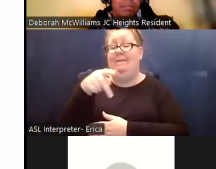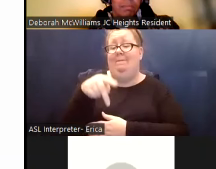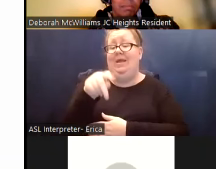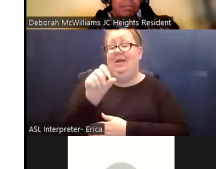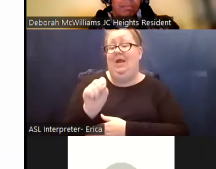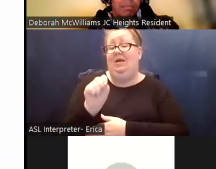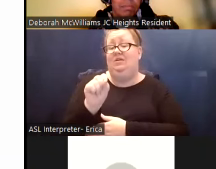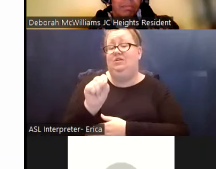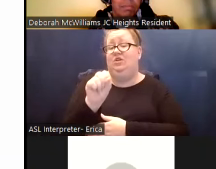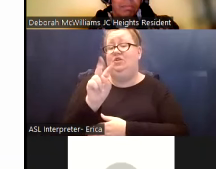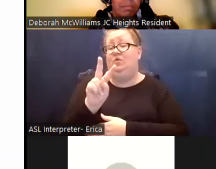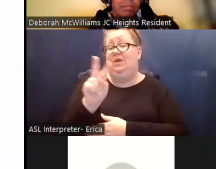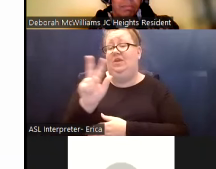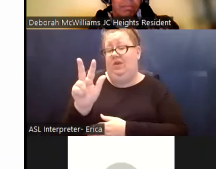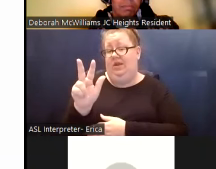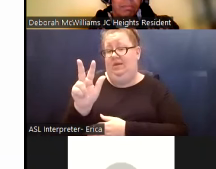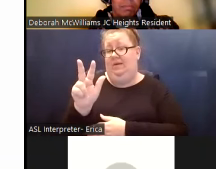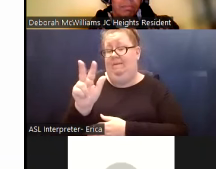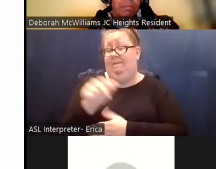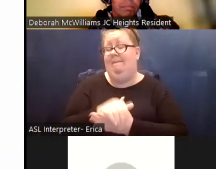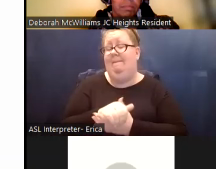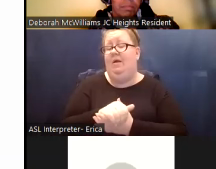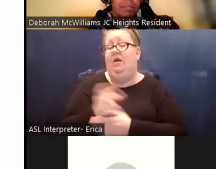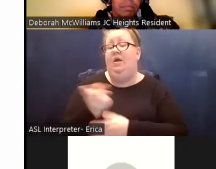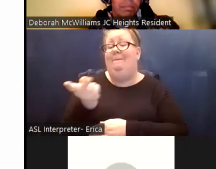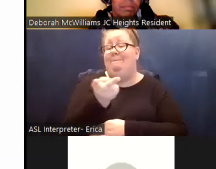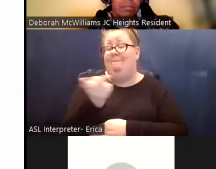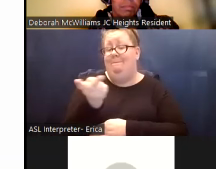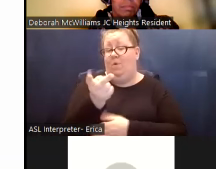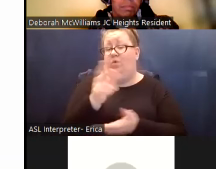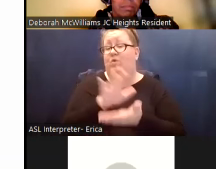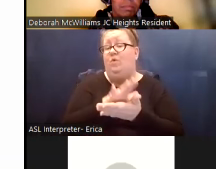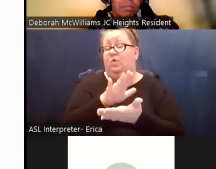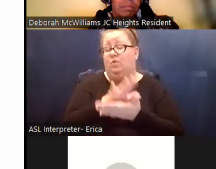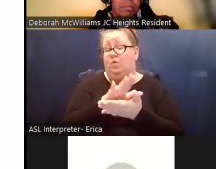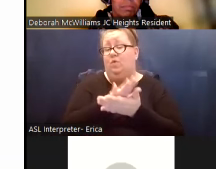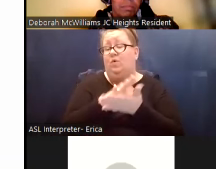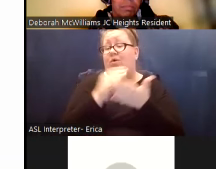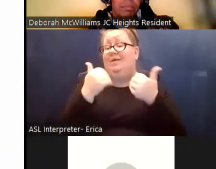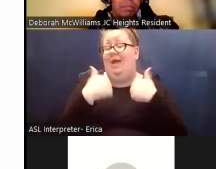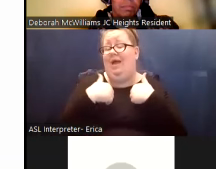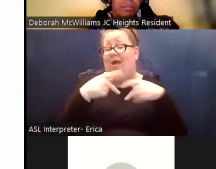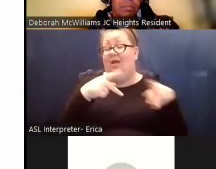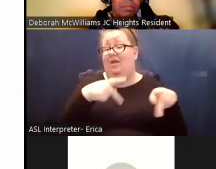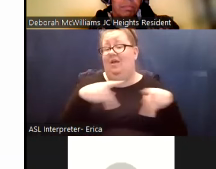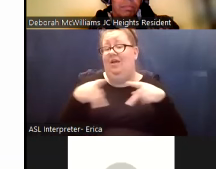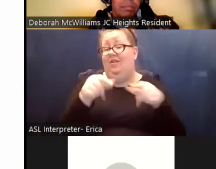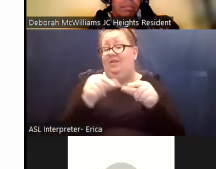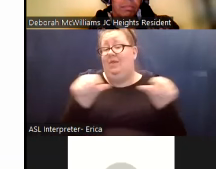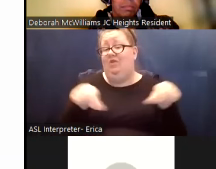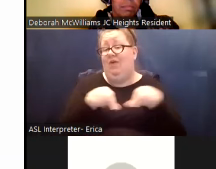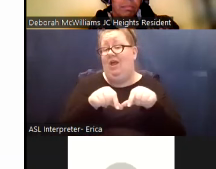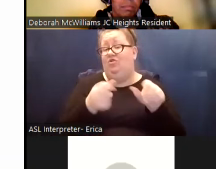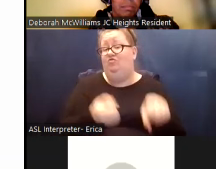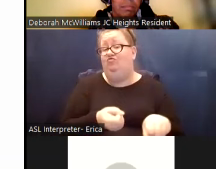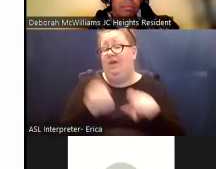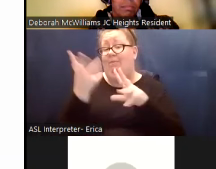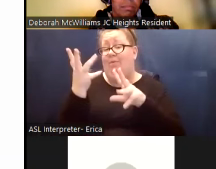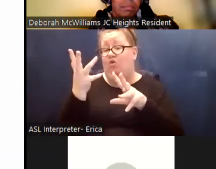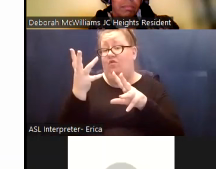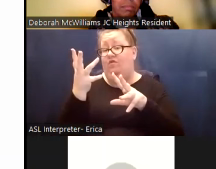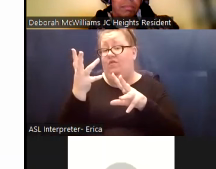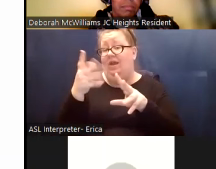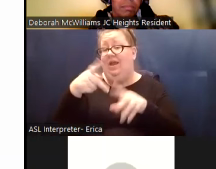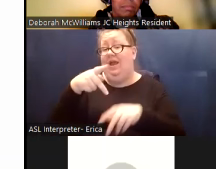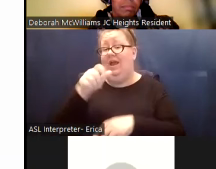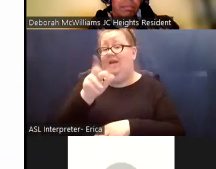PS 23. Both of those schools had the playgrounds removed, were paved over for